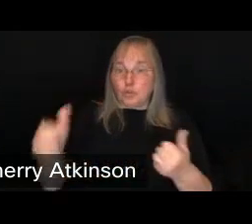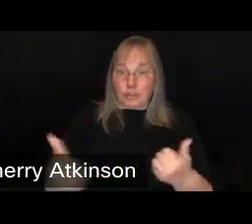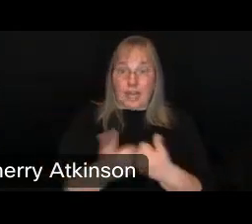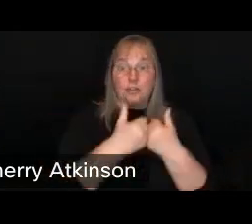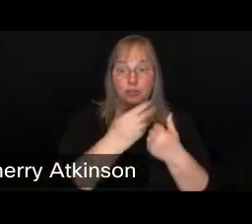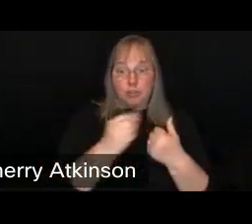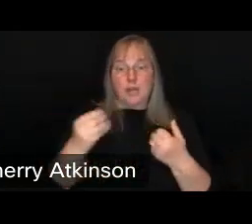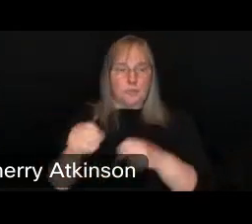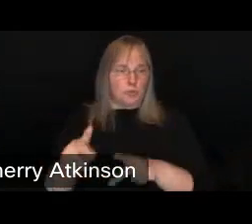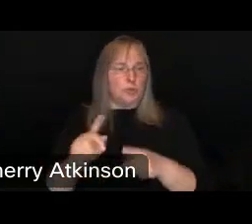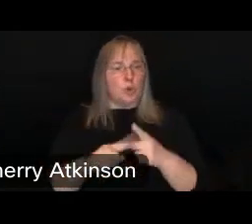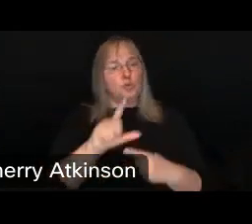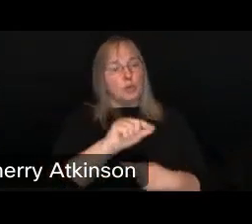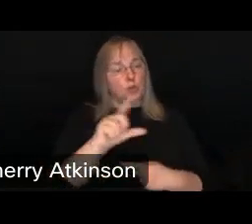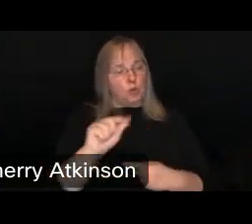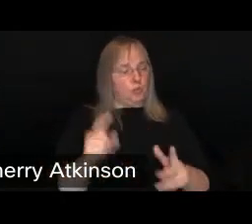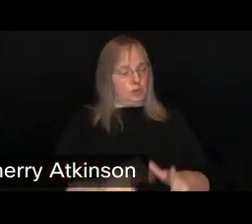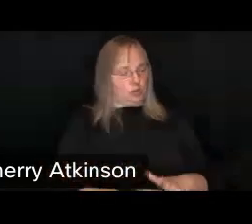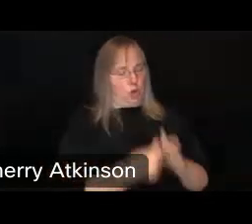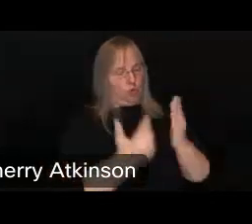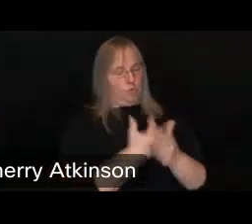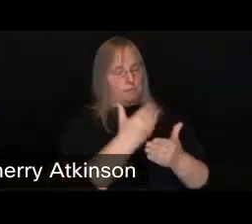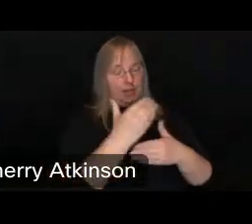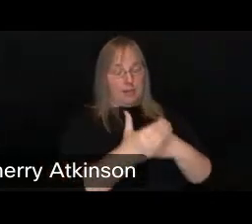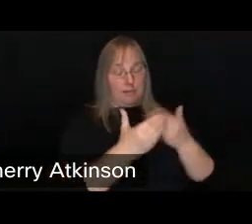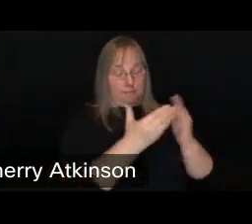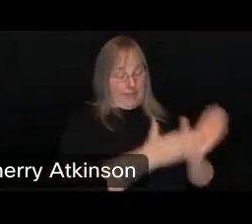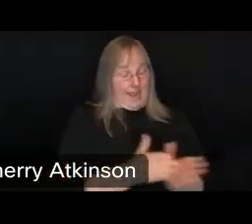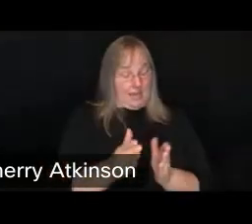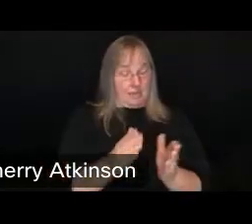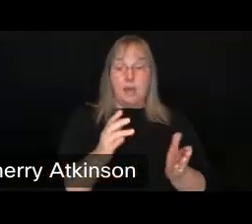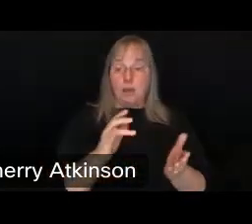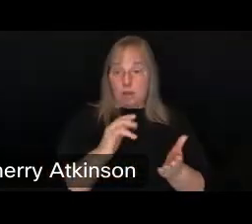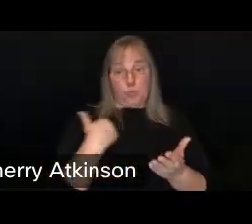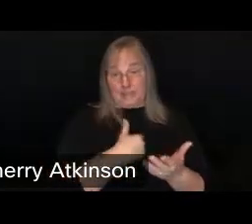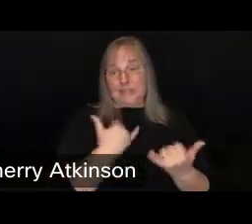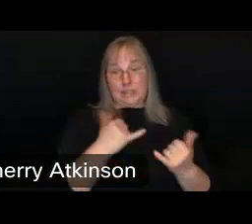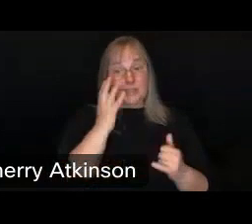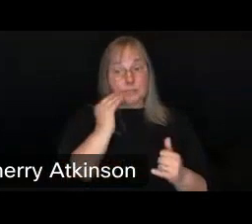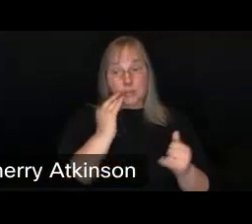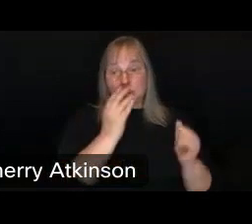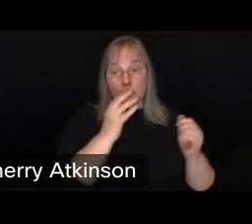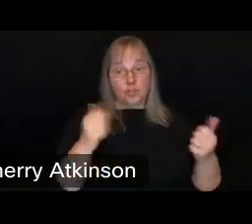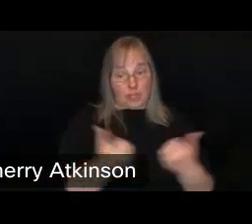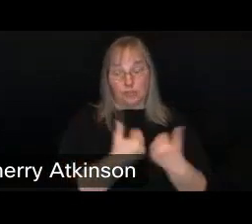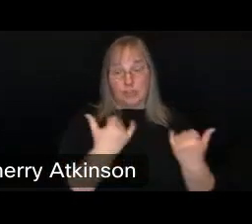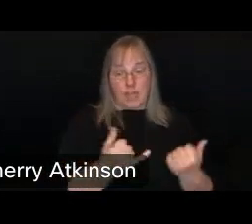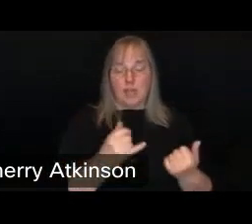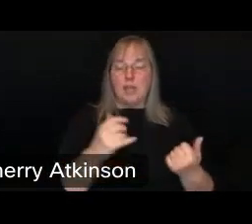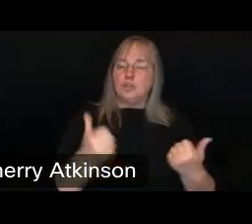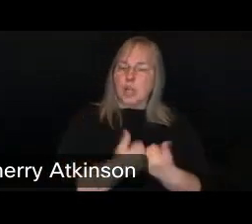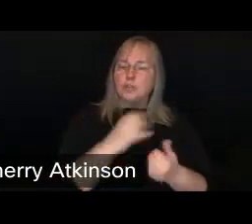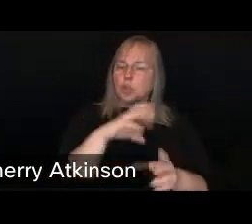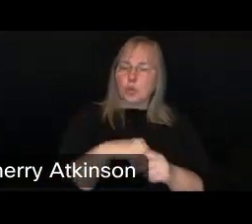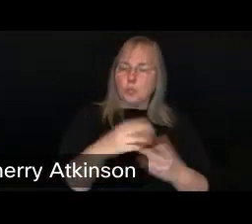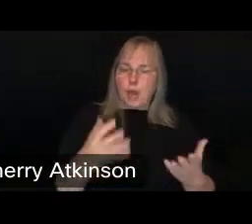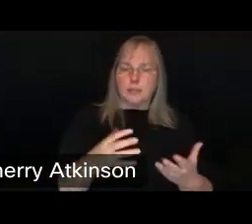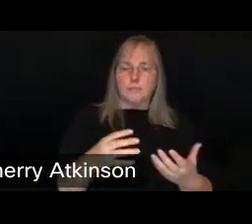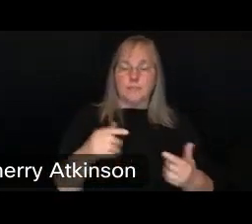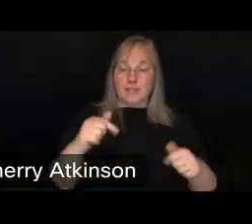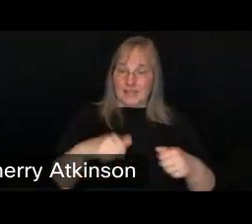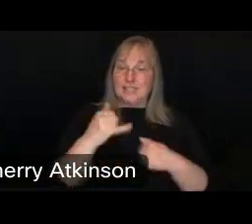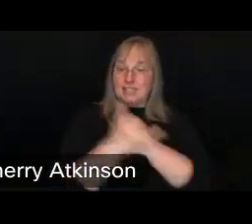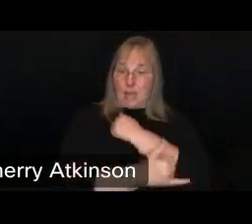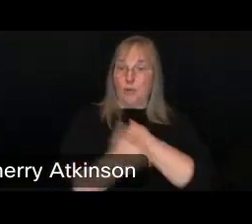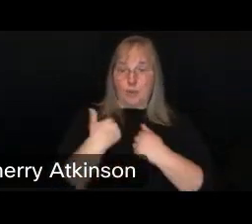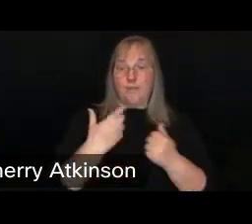off the plan, and these are certainly still challenges that we have today, the challenges that were in front of us were things like this county, we have a high demand in this